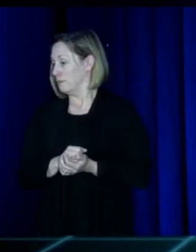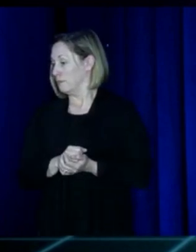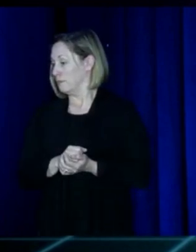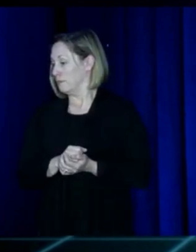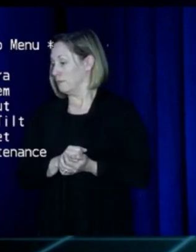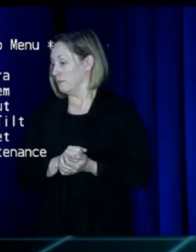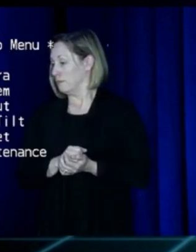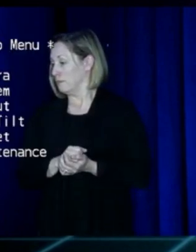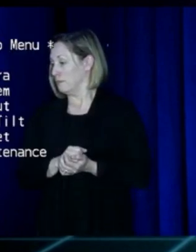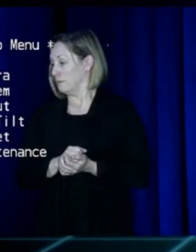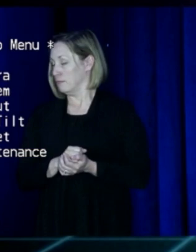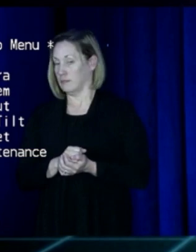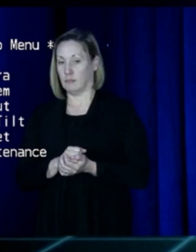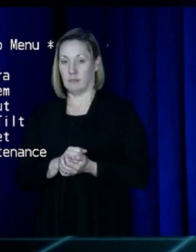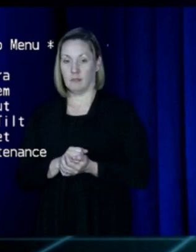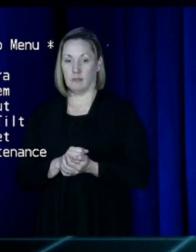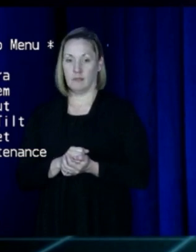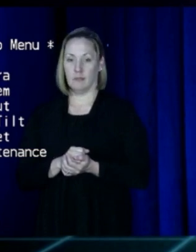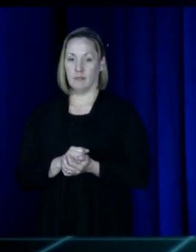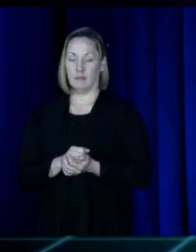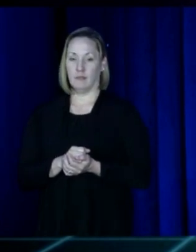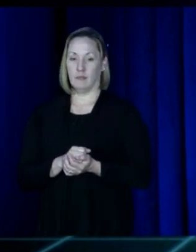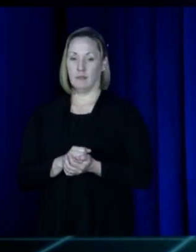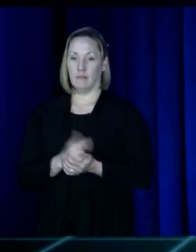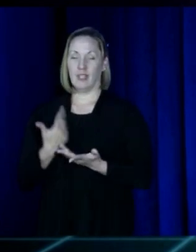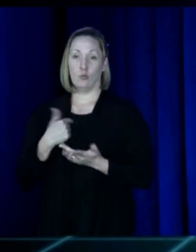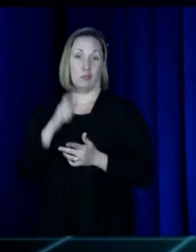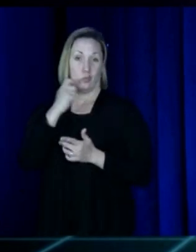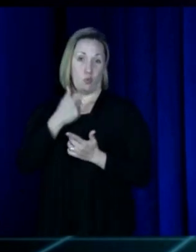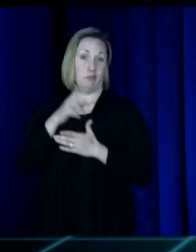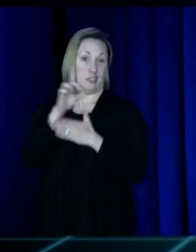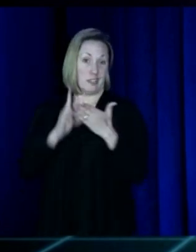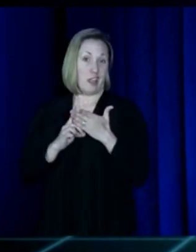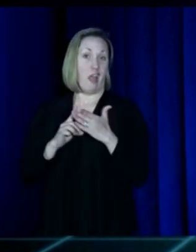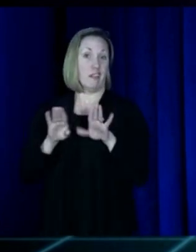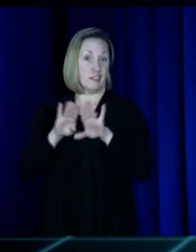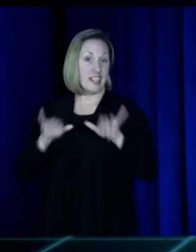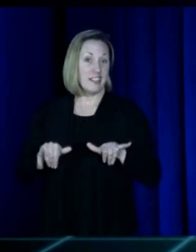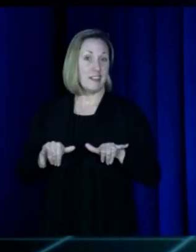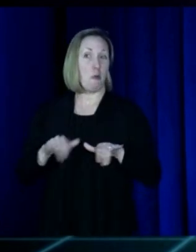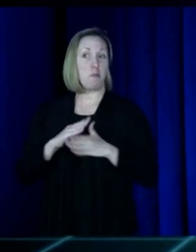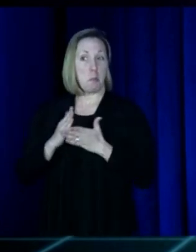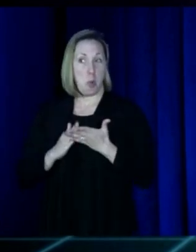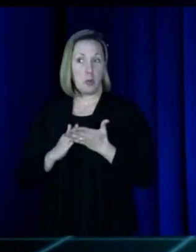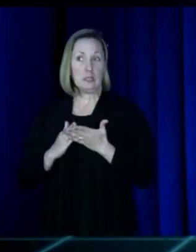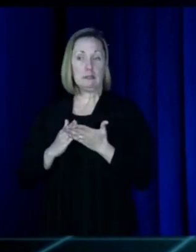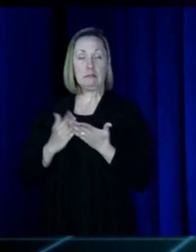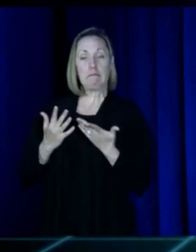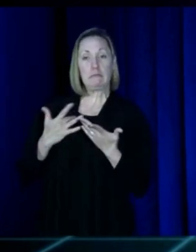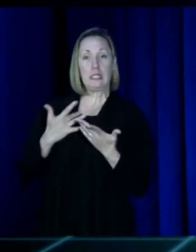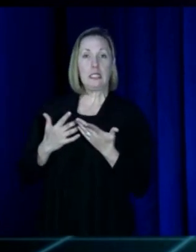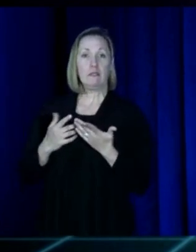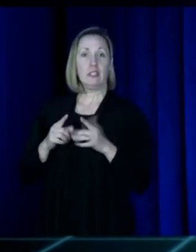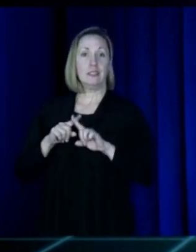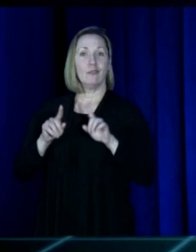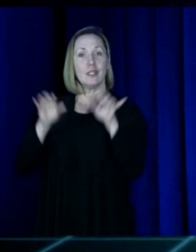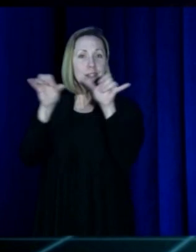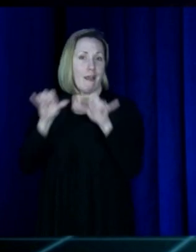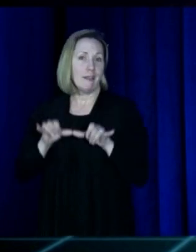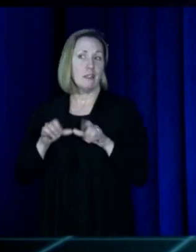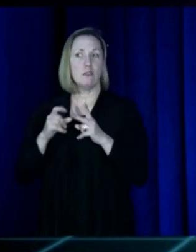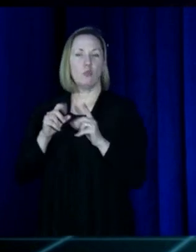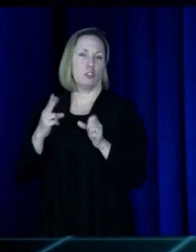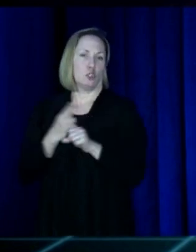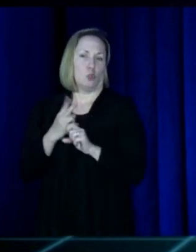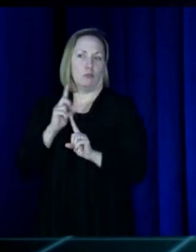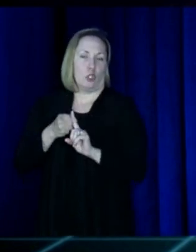And this is one of these cool like design system component type things. I can just give it a few sizes, or I can use the default.